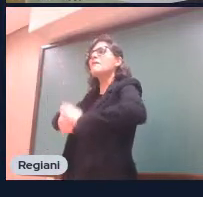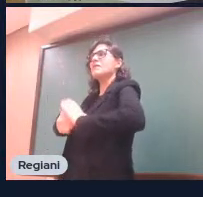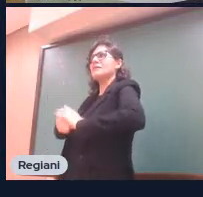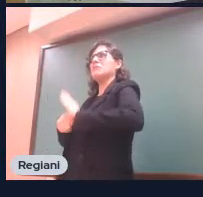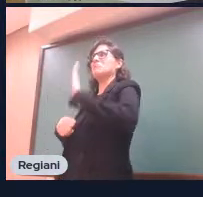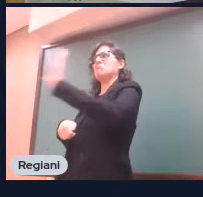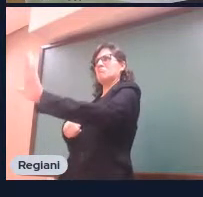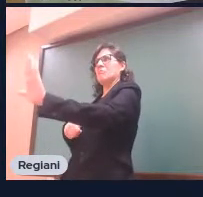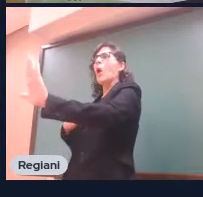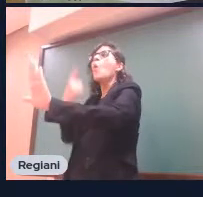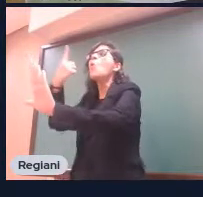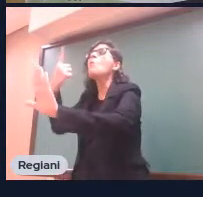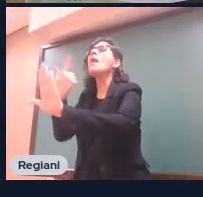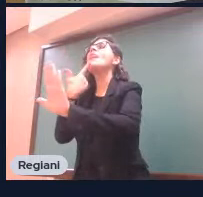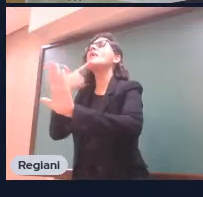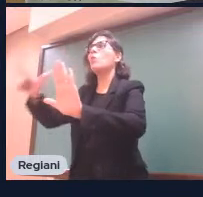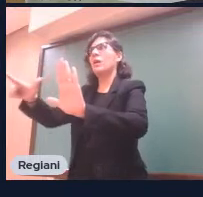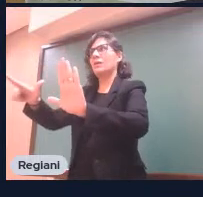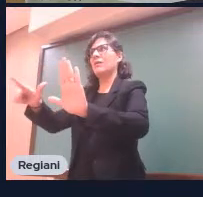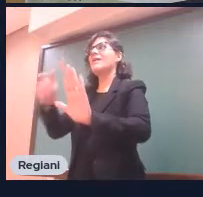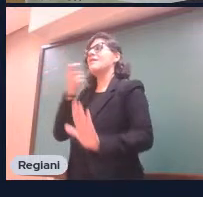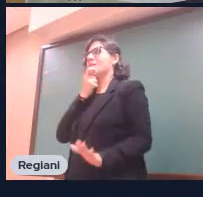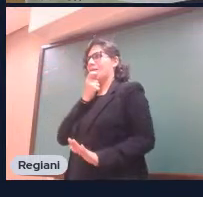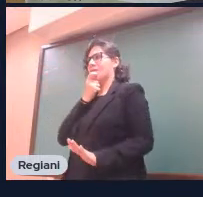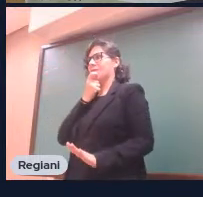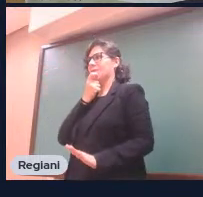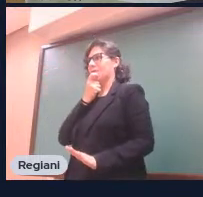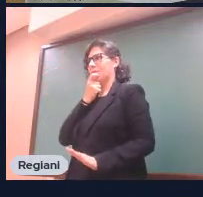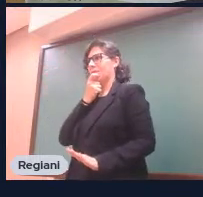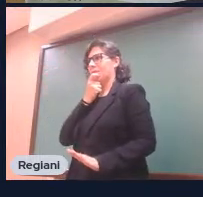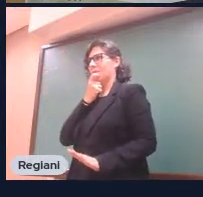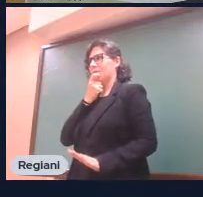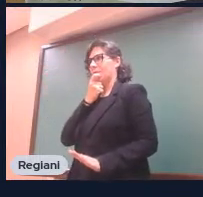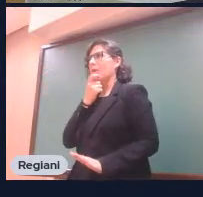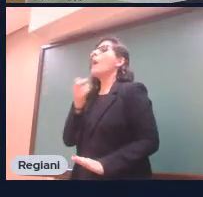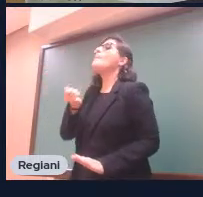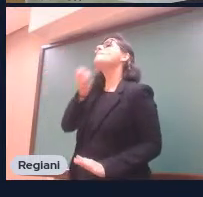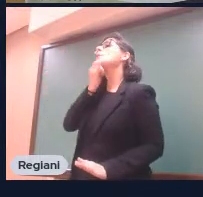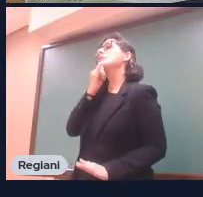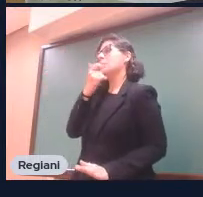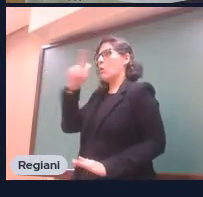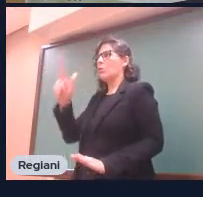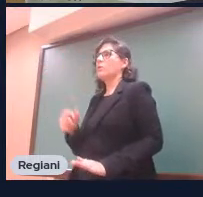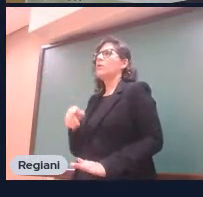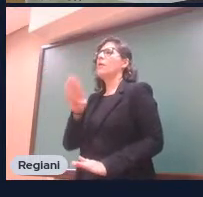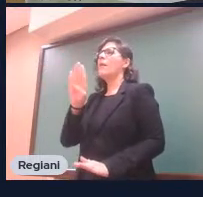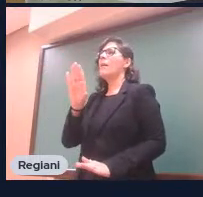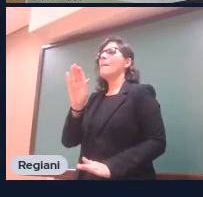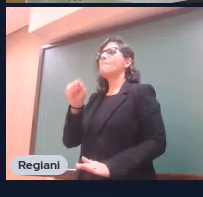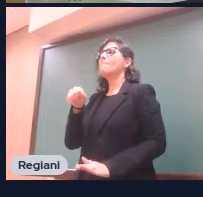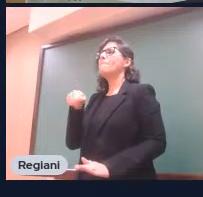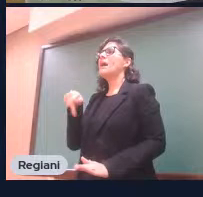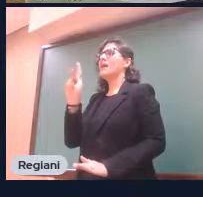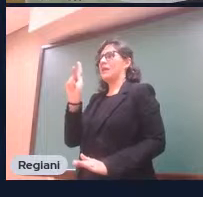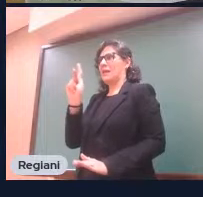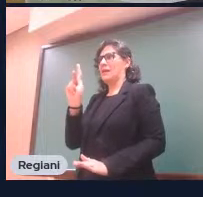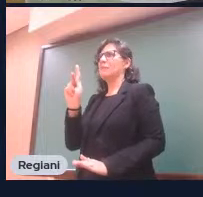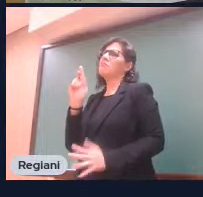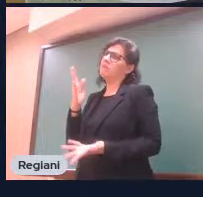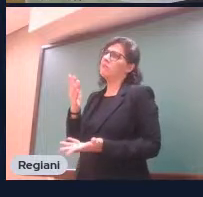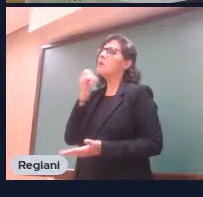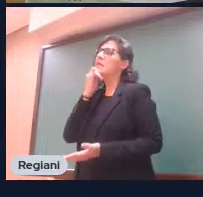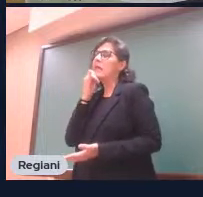monolingual English. Here is an example for bank. It's more complex because bank can be a noun, but also a